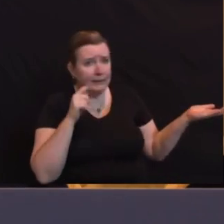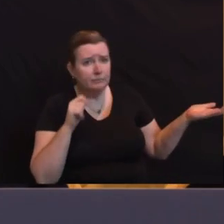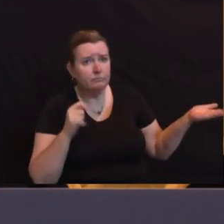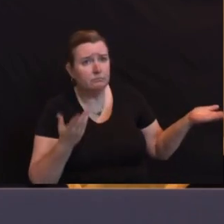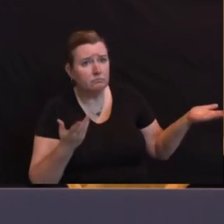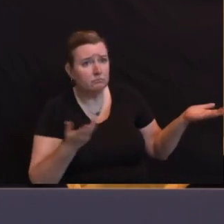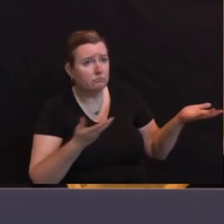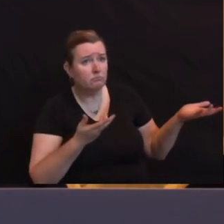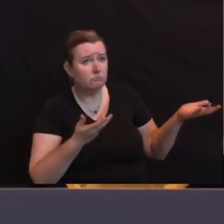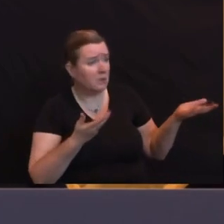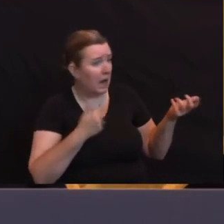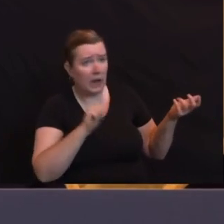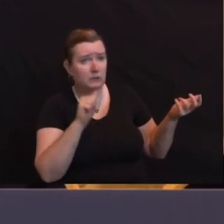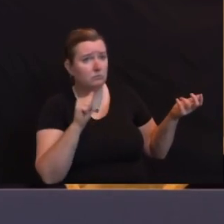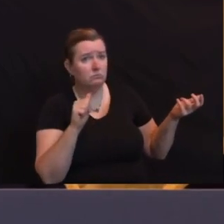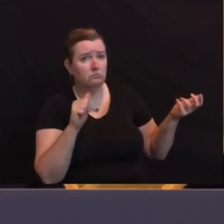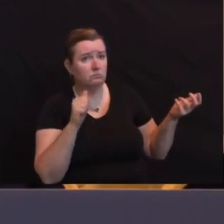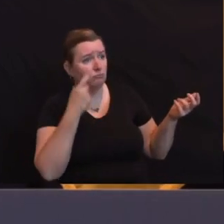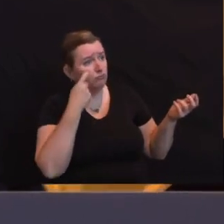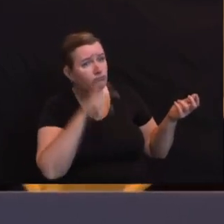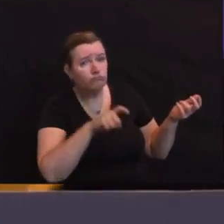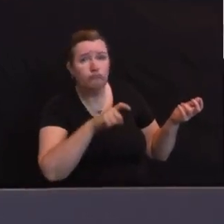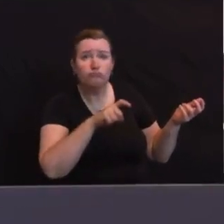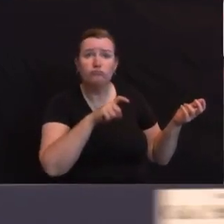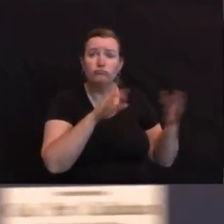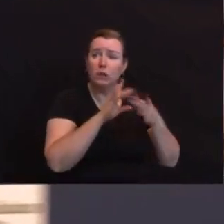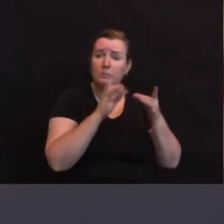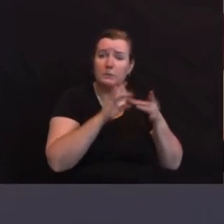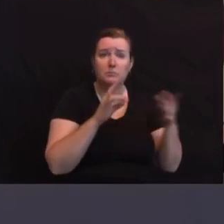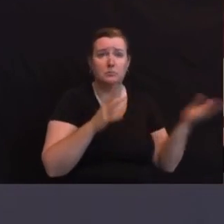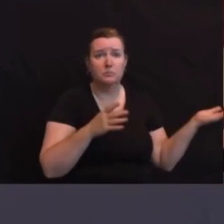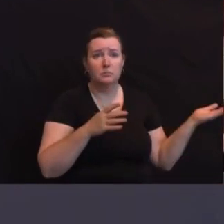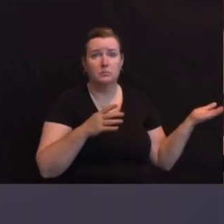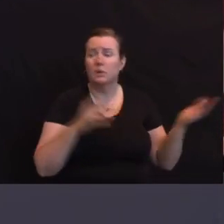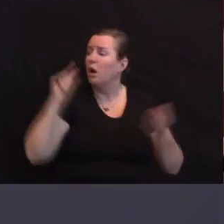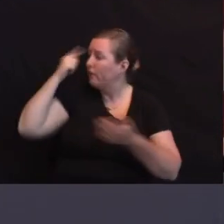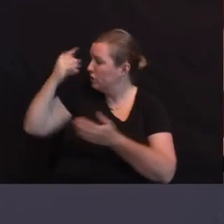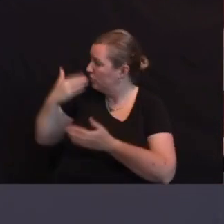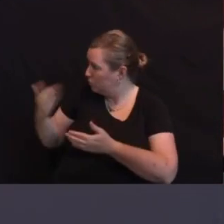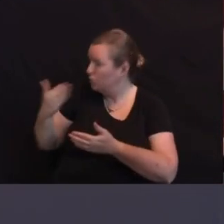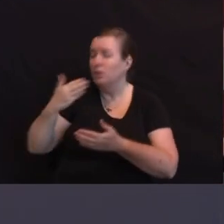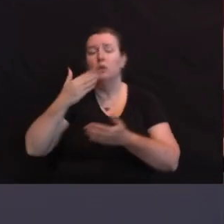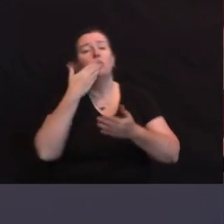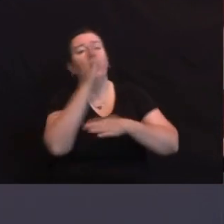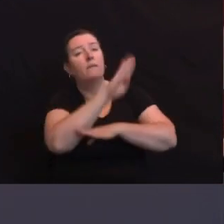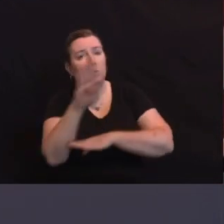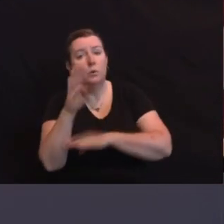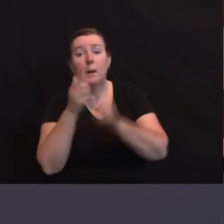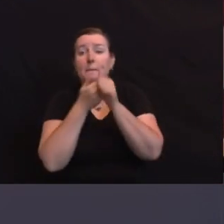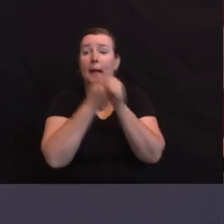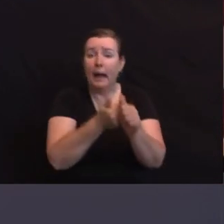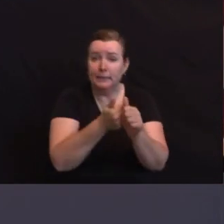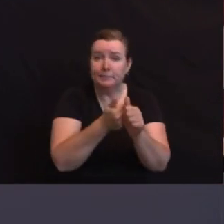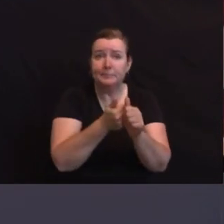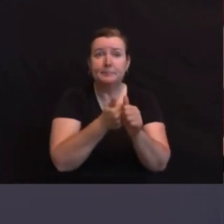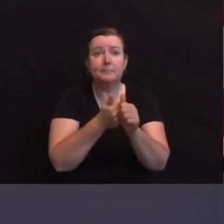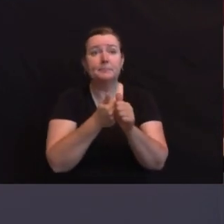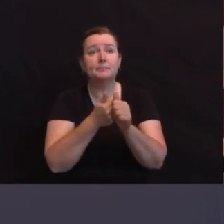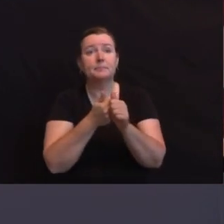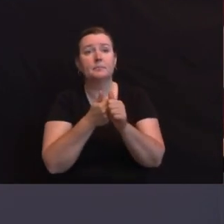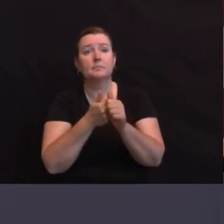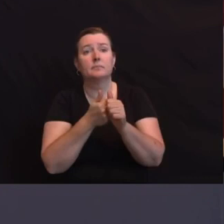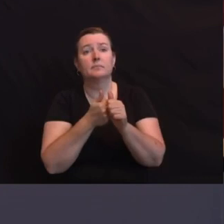you. Any observations on any of the above? Thank you, Governor. Good afternoon. On the compliance front, Jersey City Police